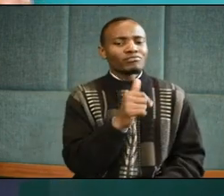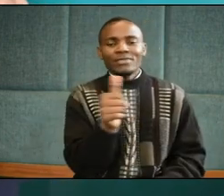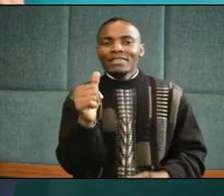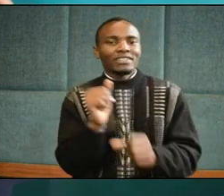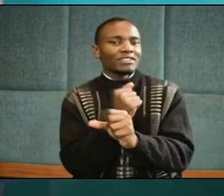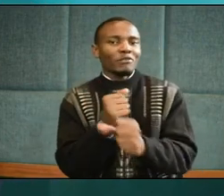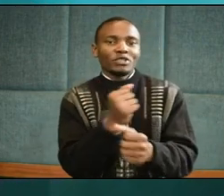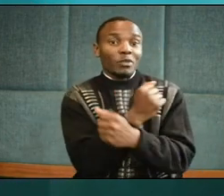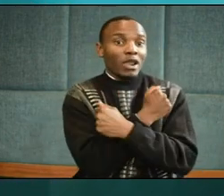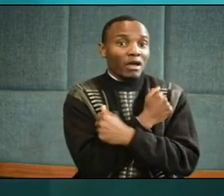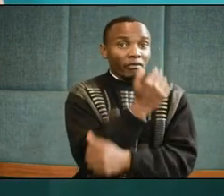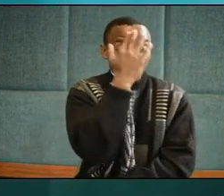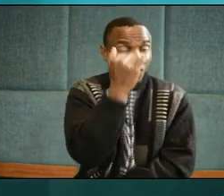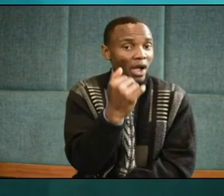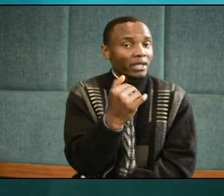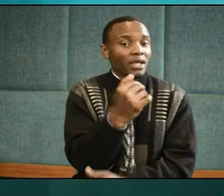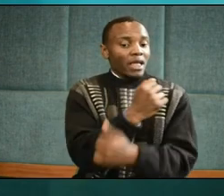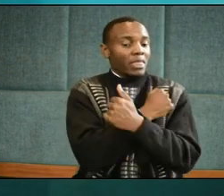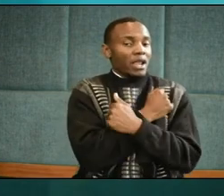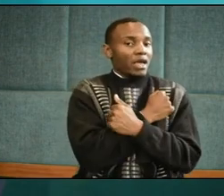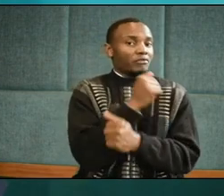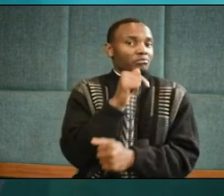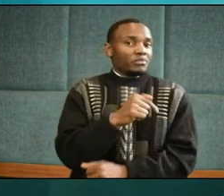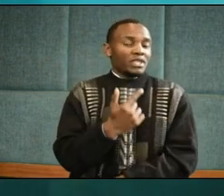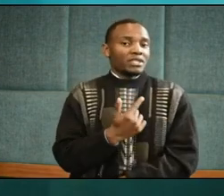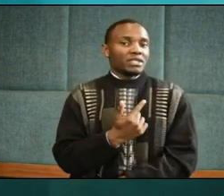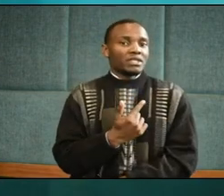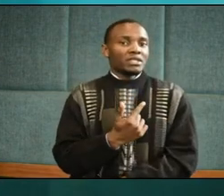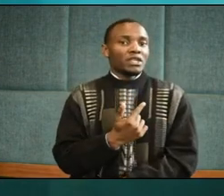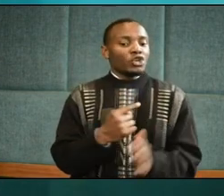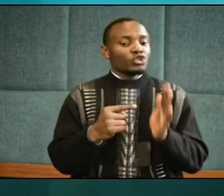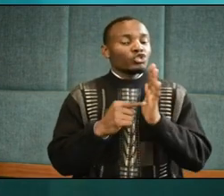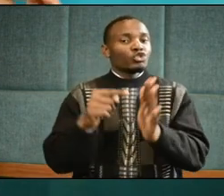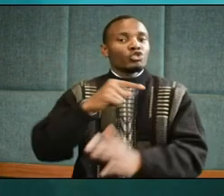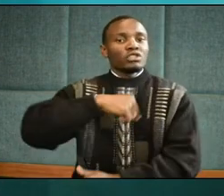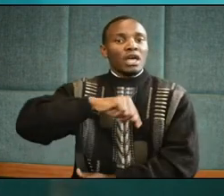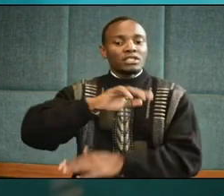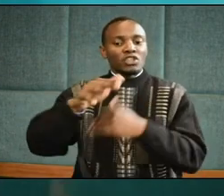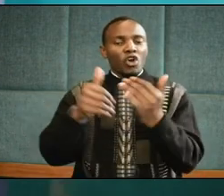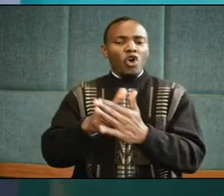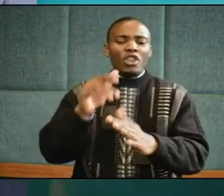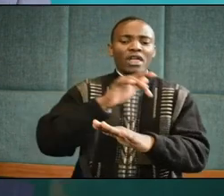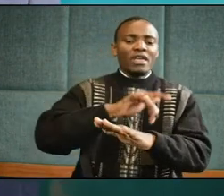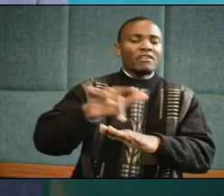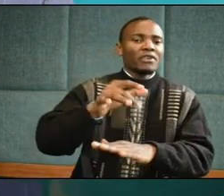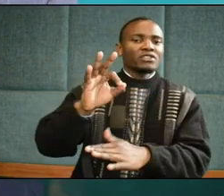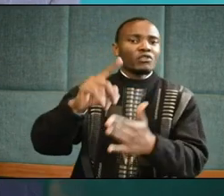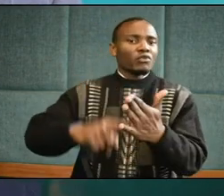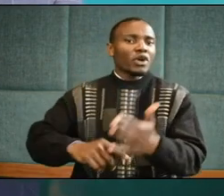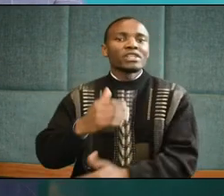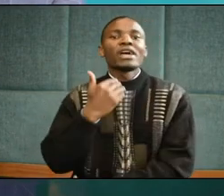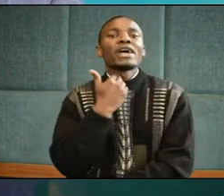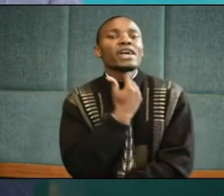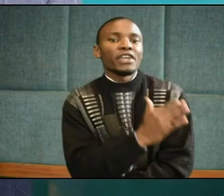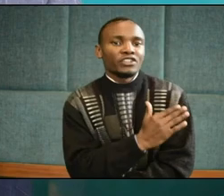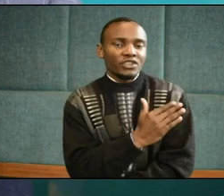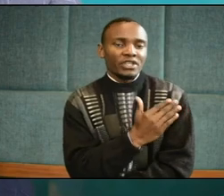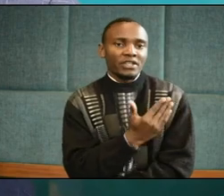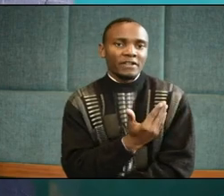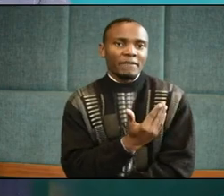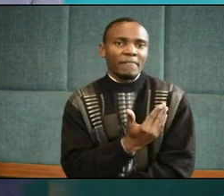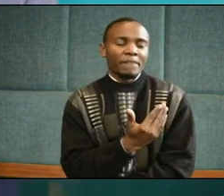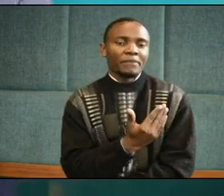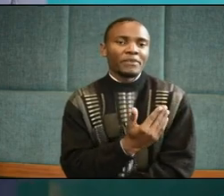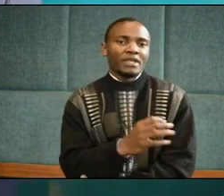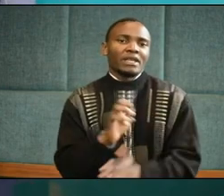it enlightens us of the consequences of hatred, which is